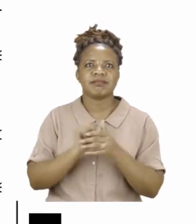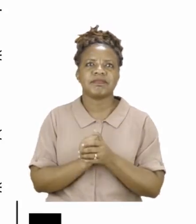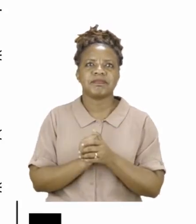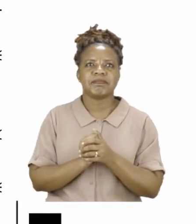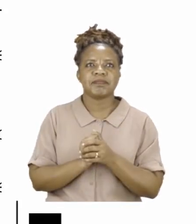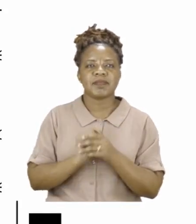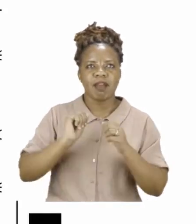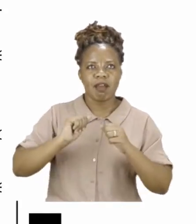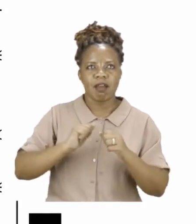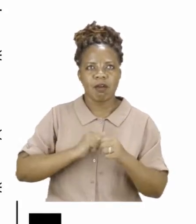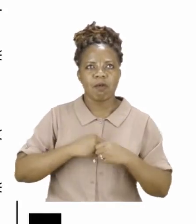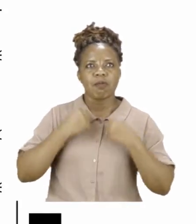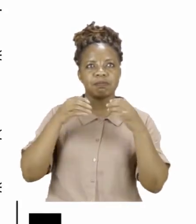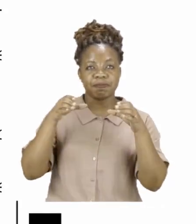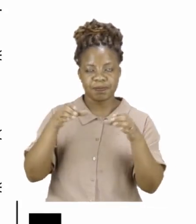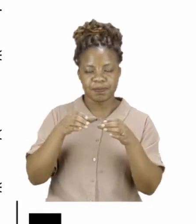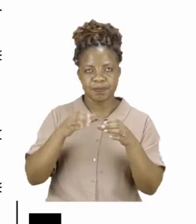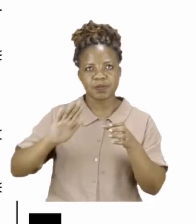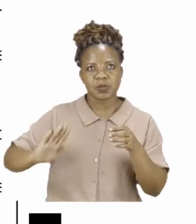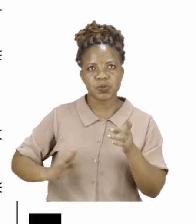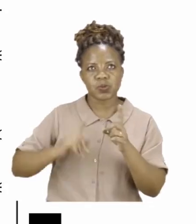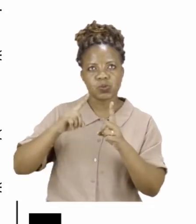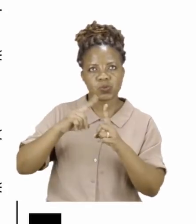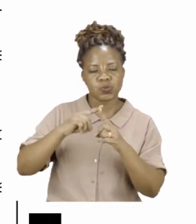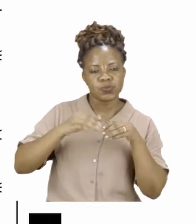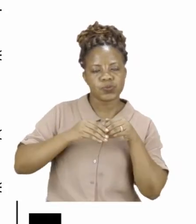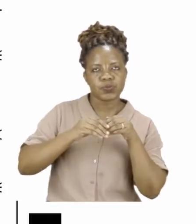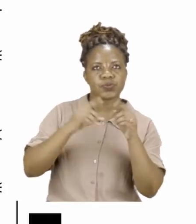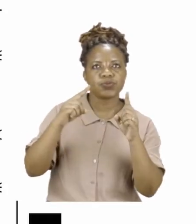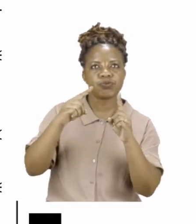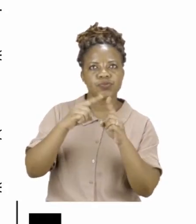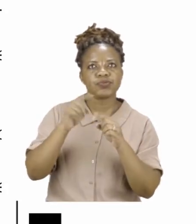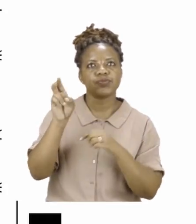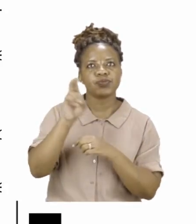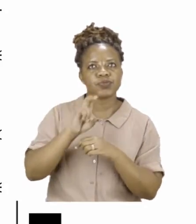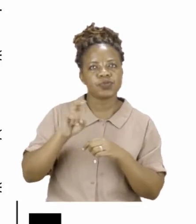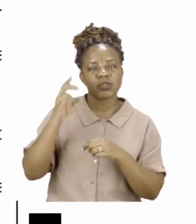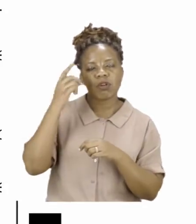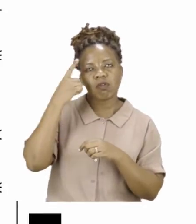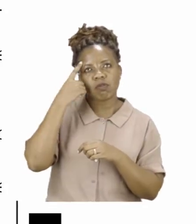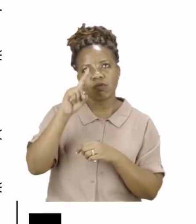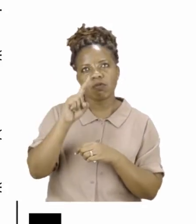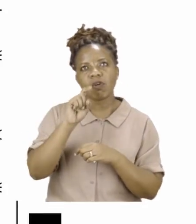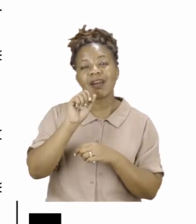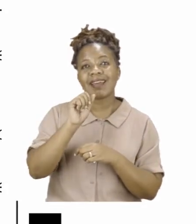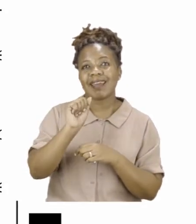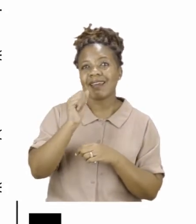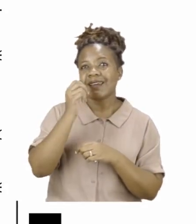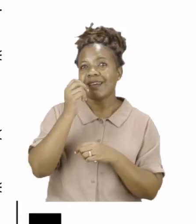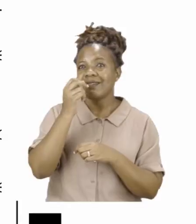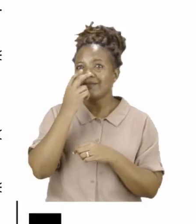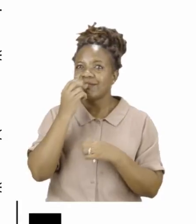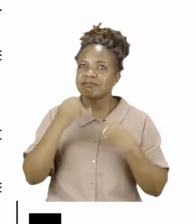Our class wants to travel to Swakopmund for a fun